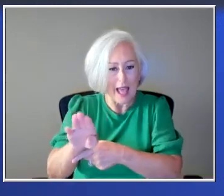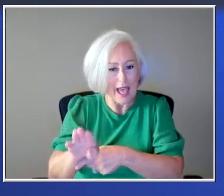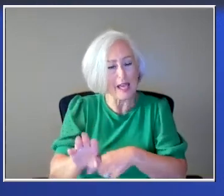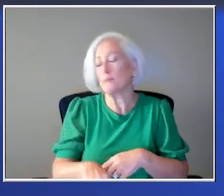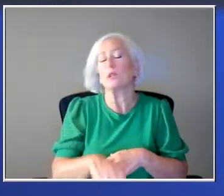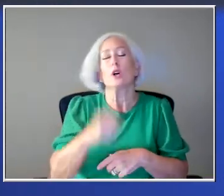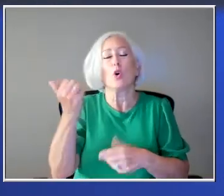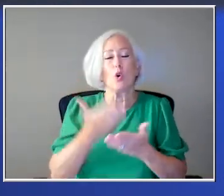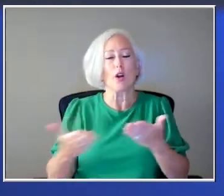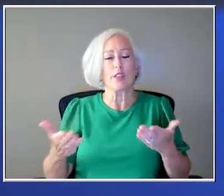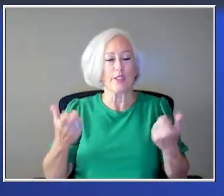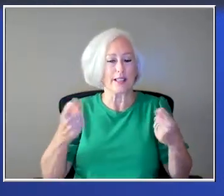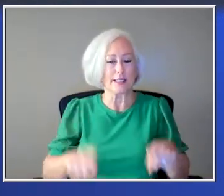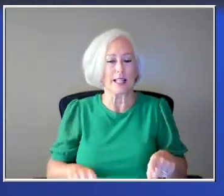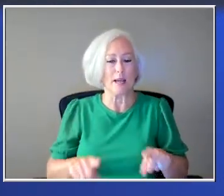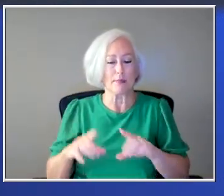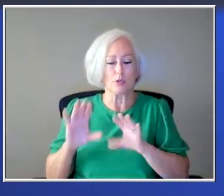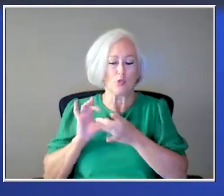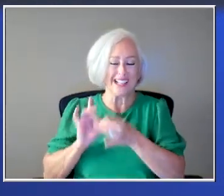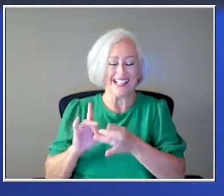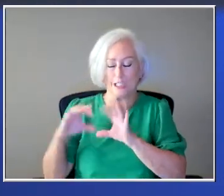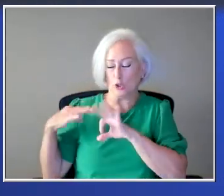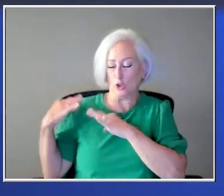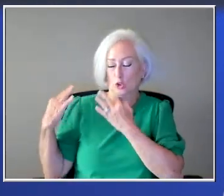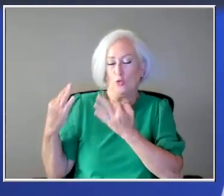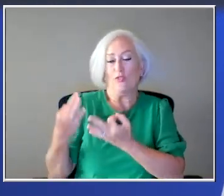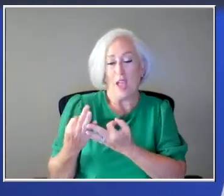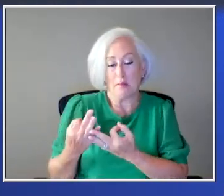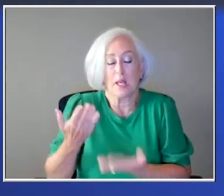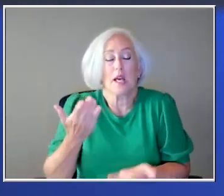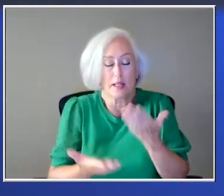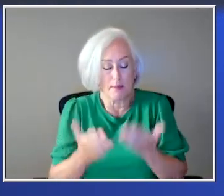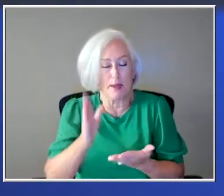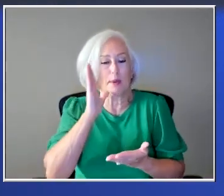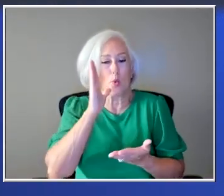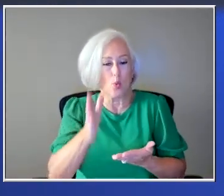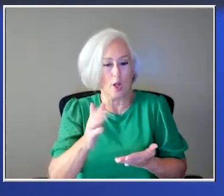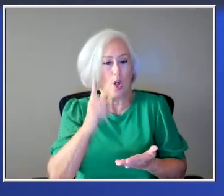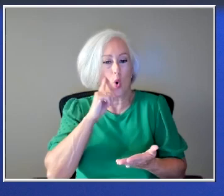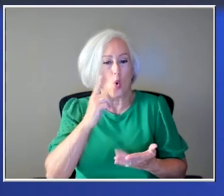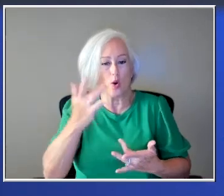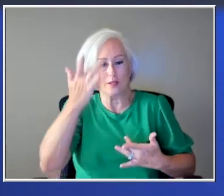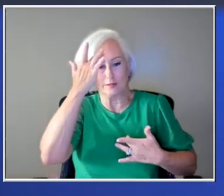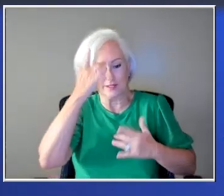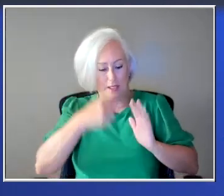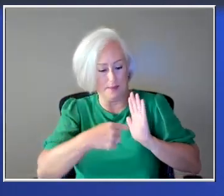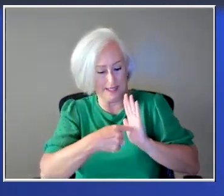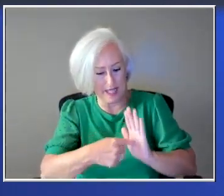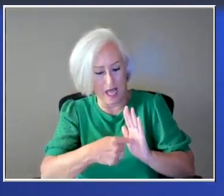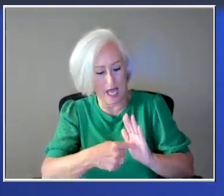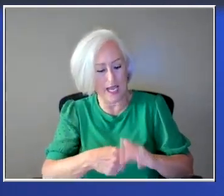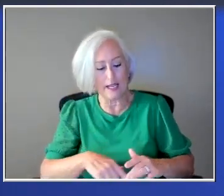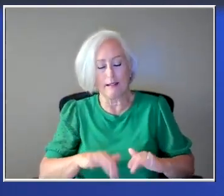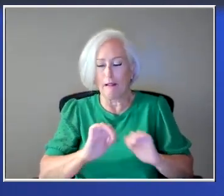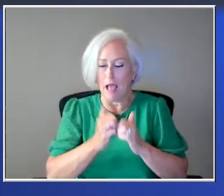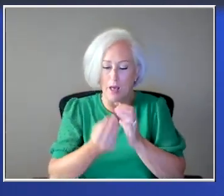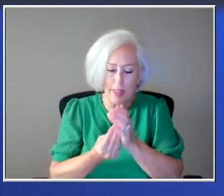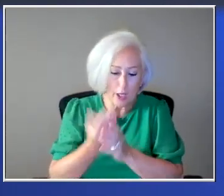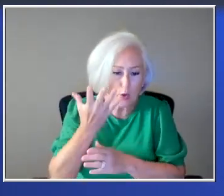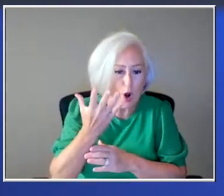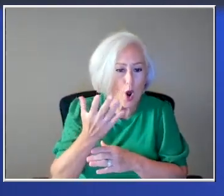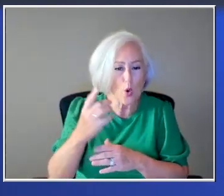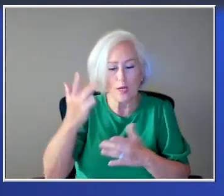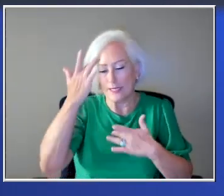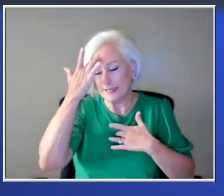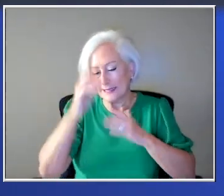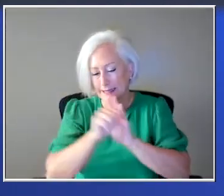in their genetic background or some specific sign that they're giving us, either something about how they're growing, some symptom that they have